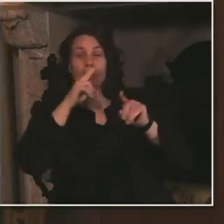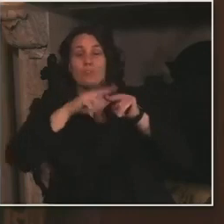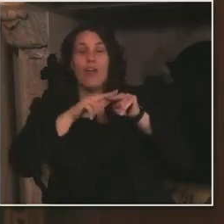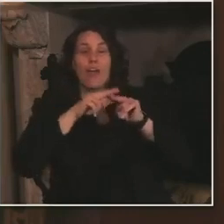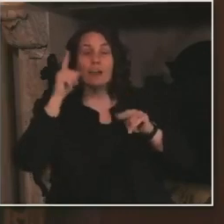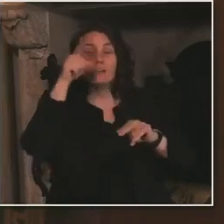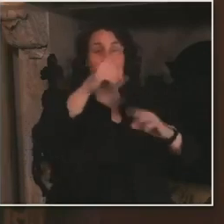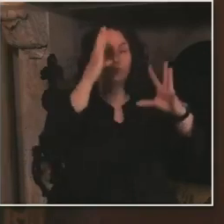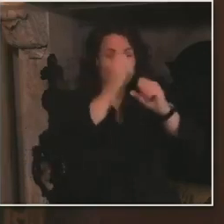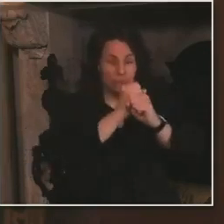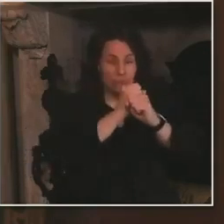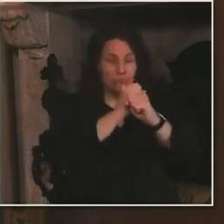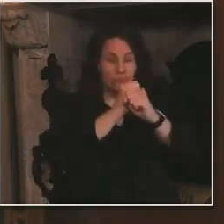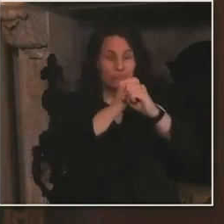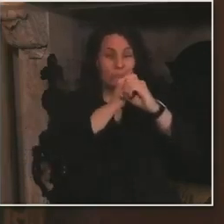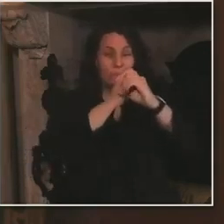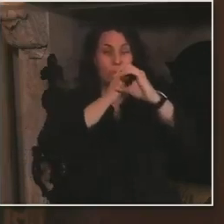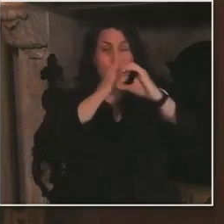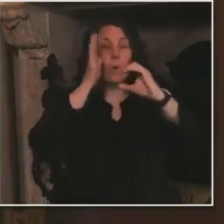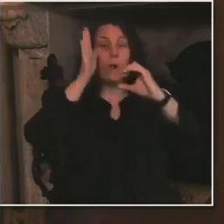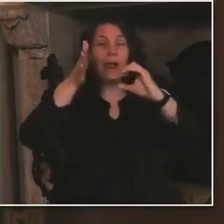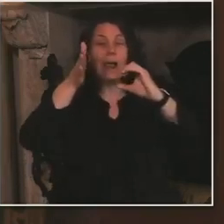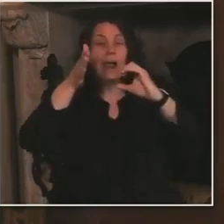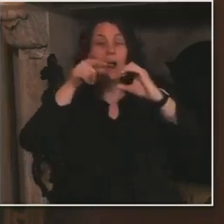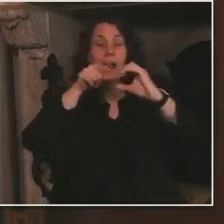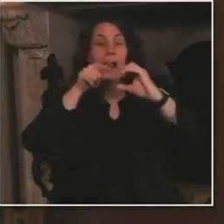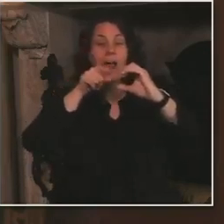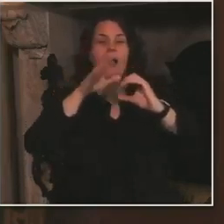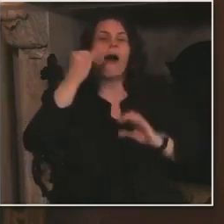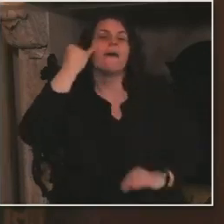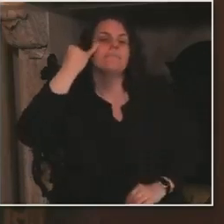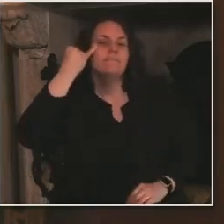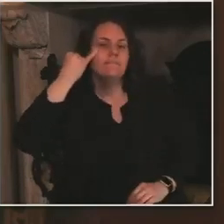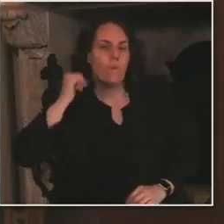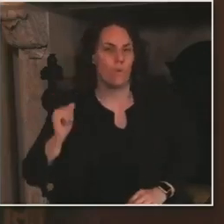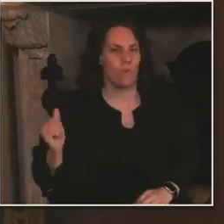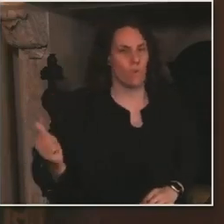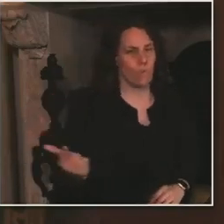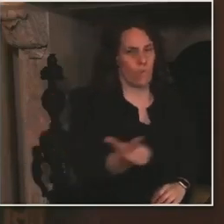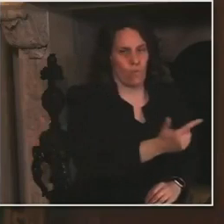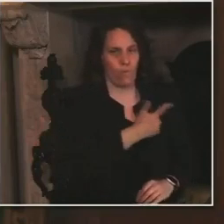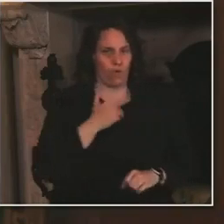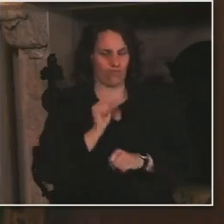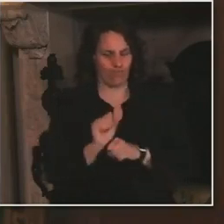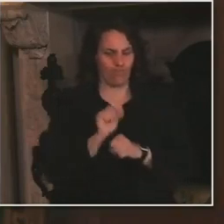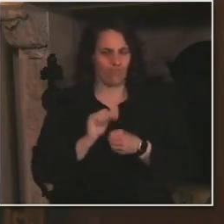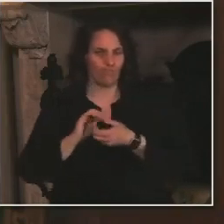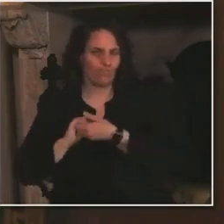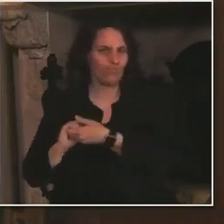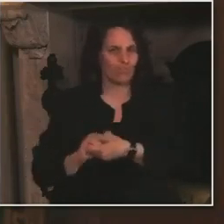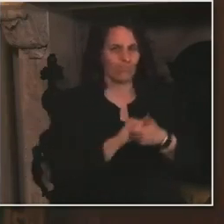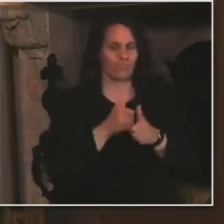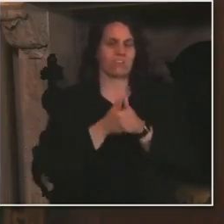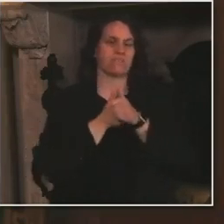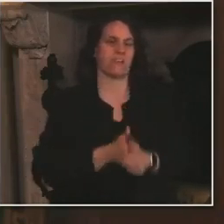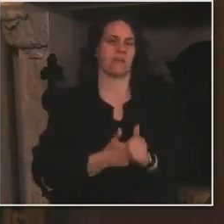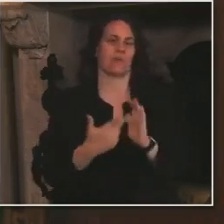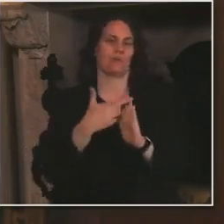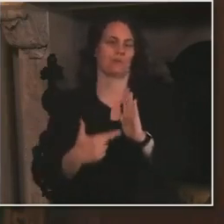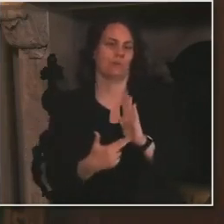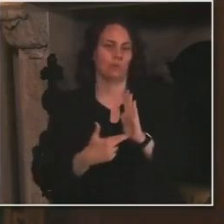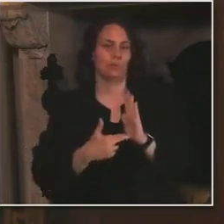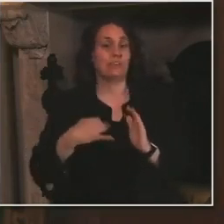to getting the epidemic as small and as manageable as we can. And that's what we hope people can really feel